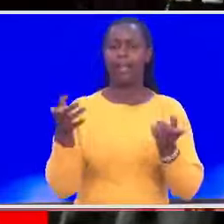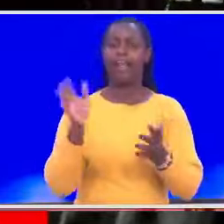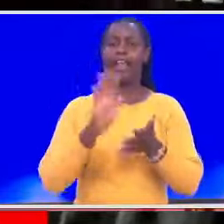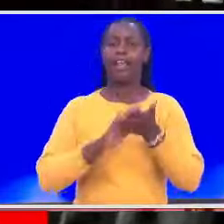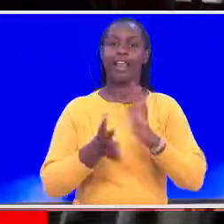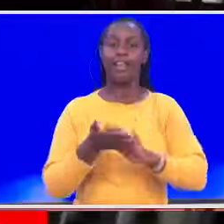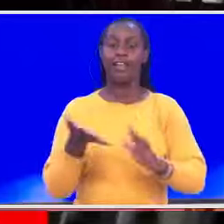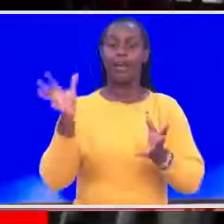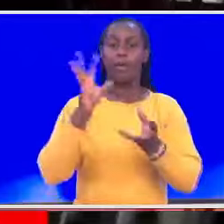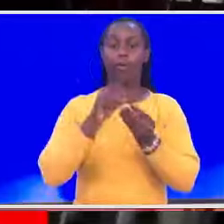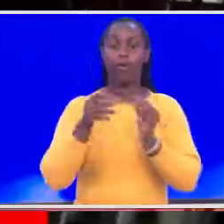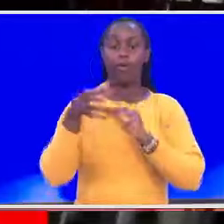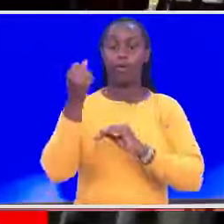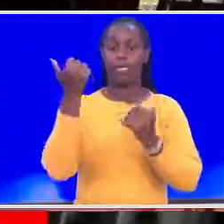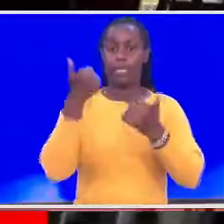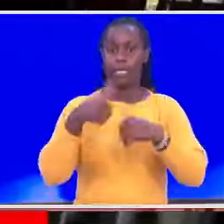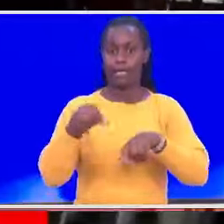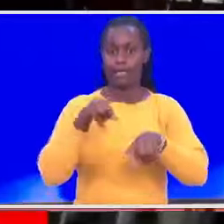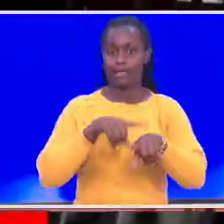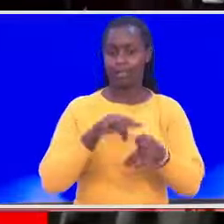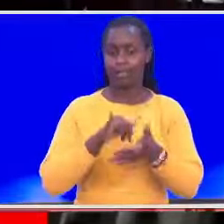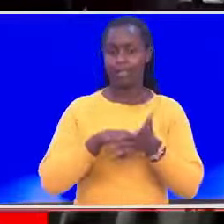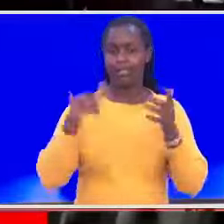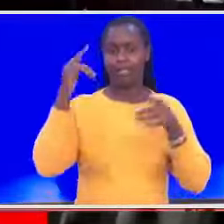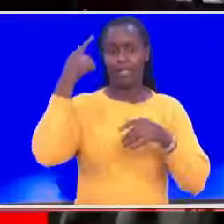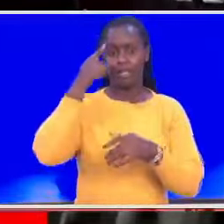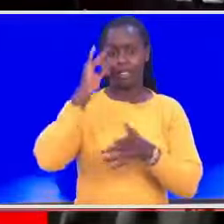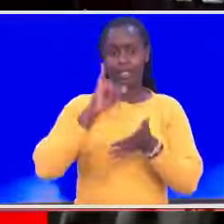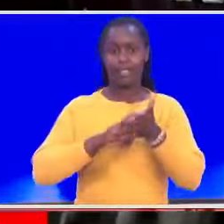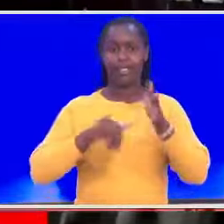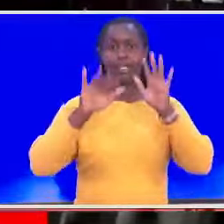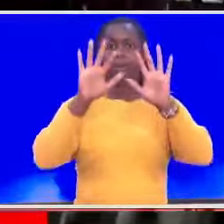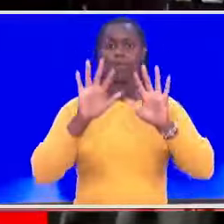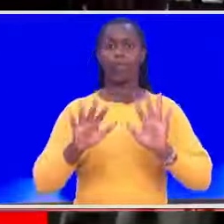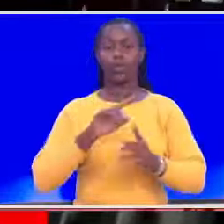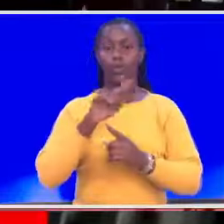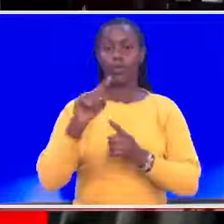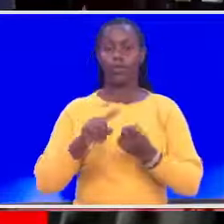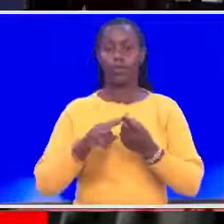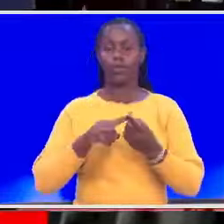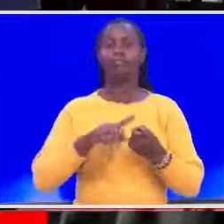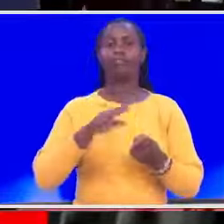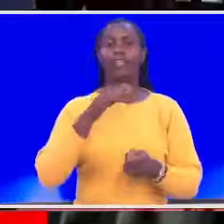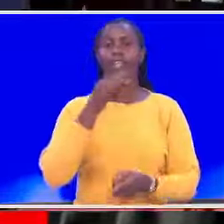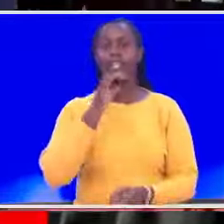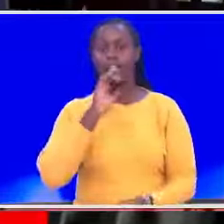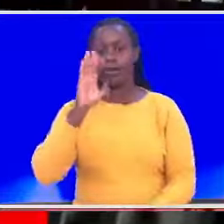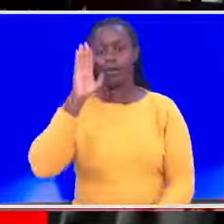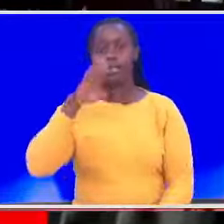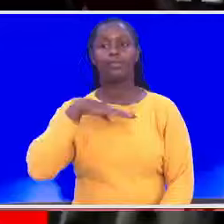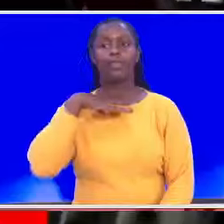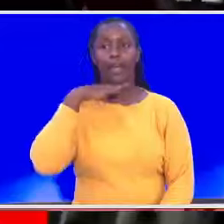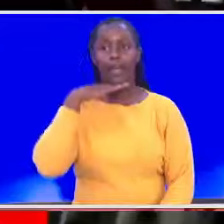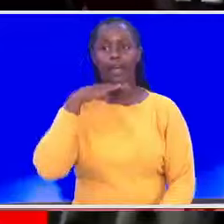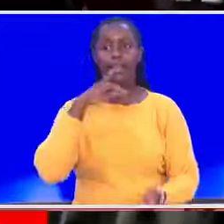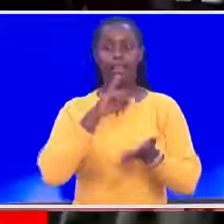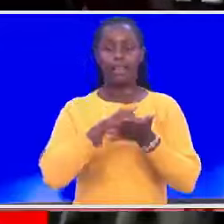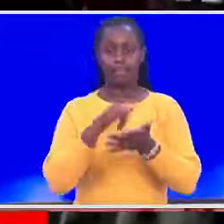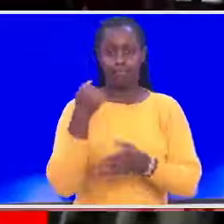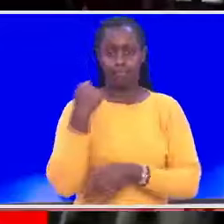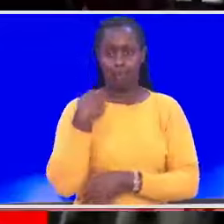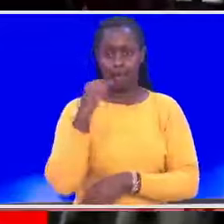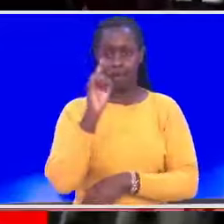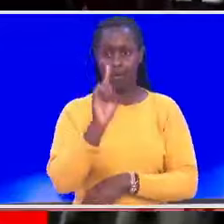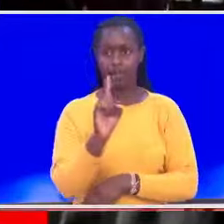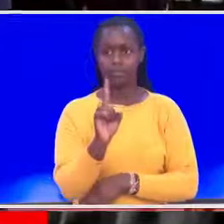any illusion that he thinks is important once he breathed his last. That was point number one,